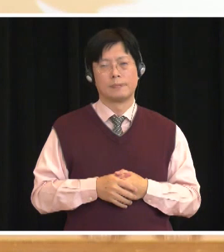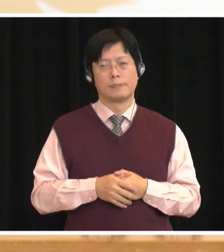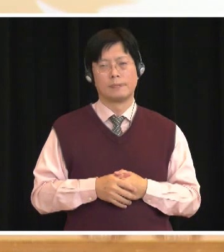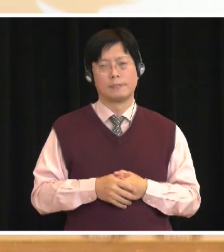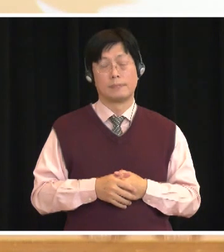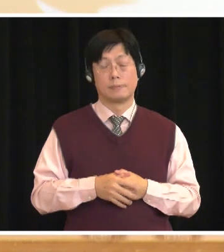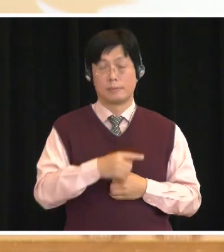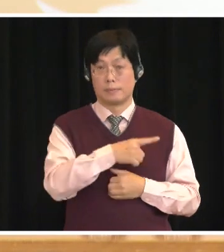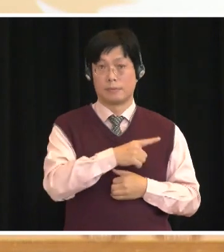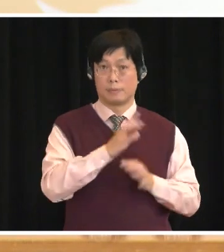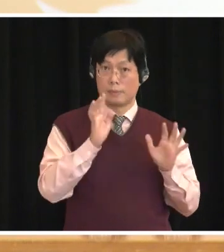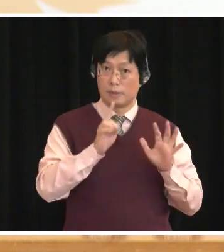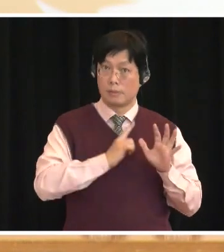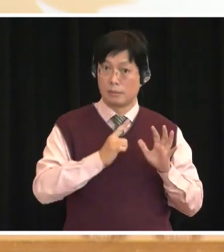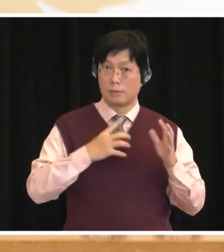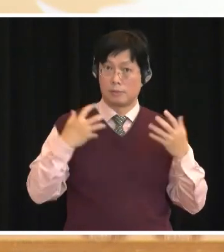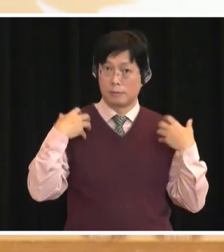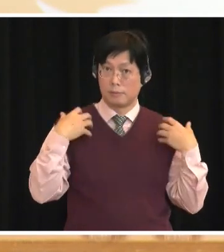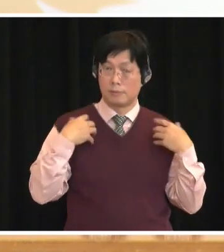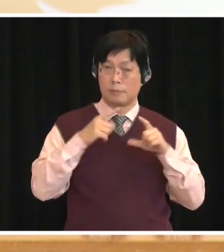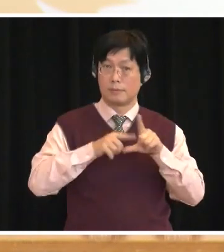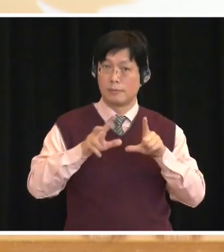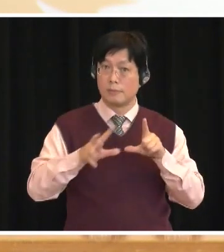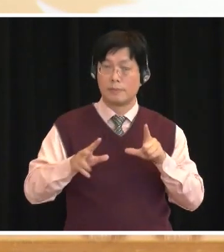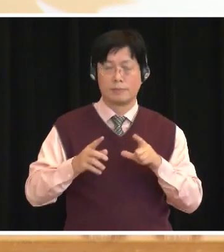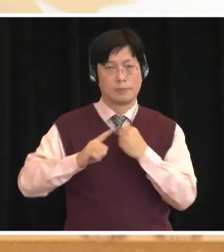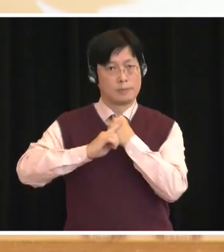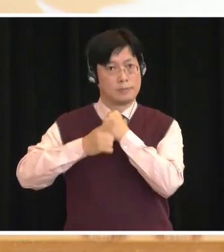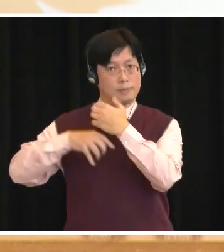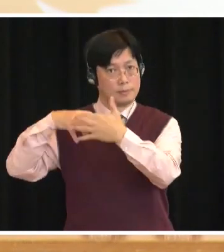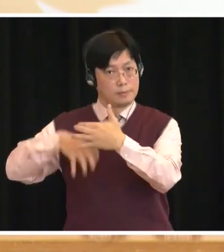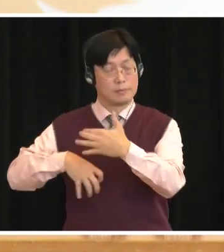as a witness in court.